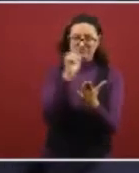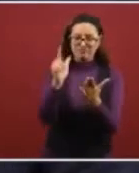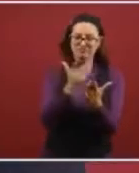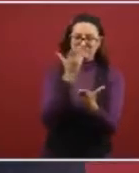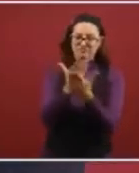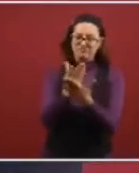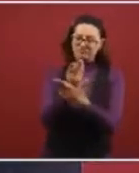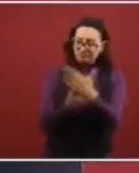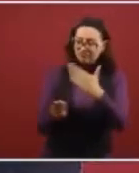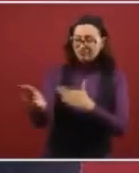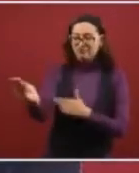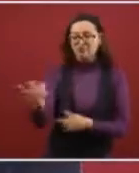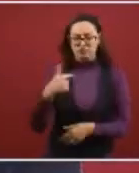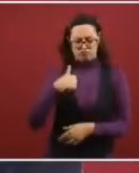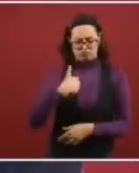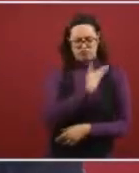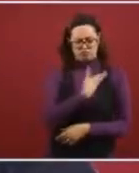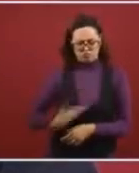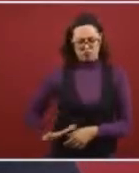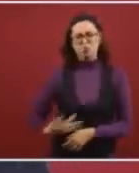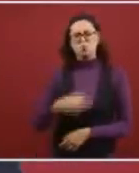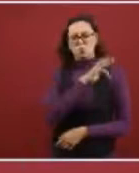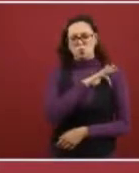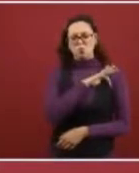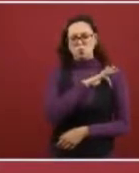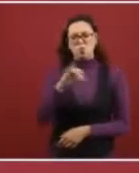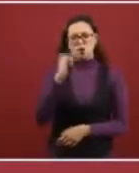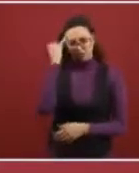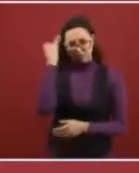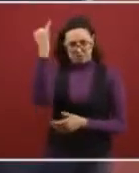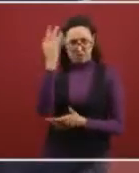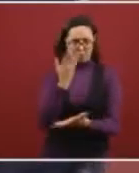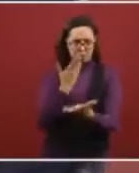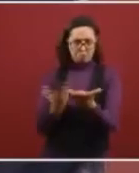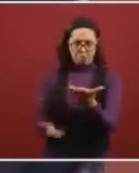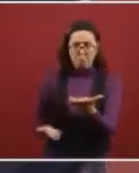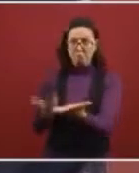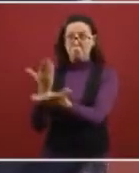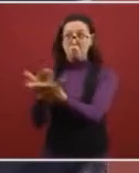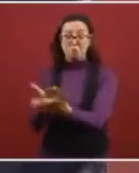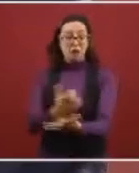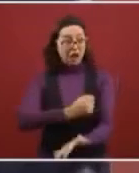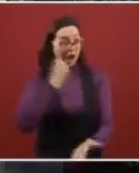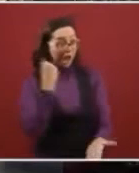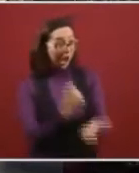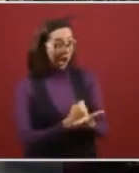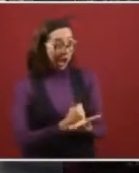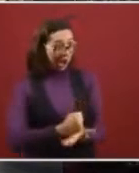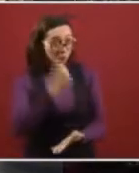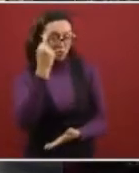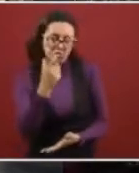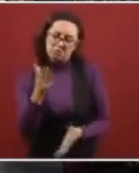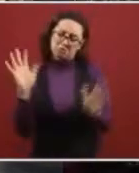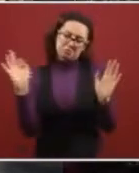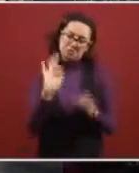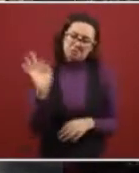Mi facultad. That's my faculty. No quiere decir que se apruebe. That doesn't mean it'll be approved necessarily.